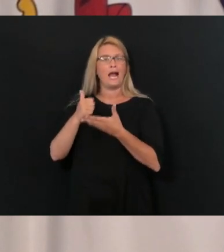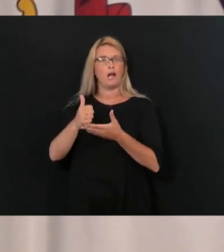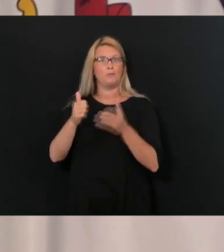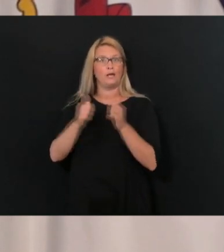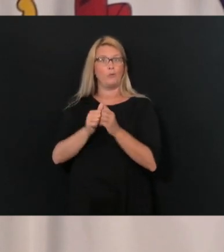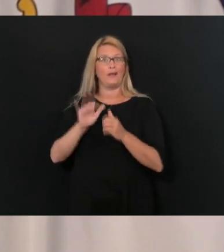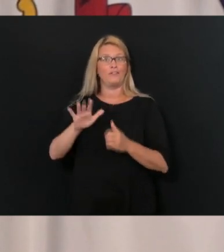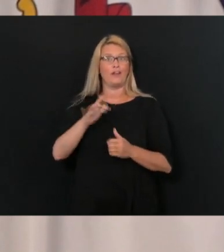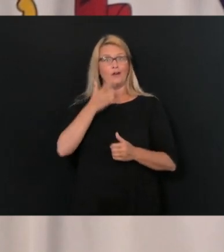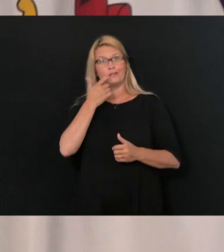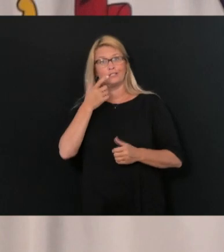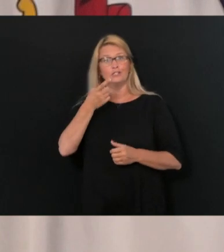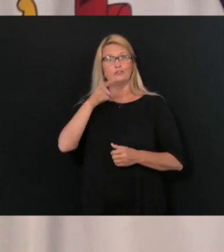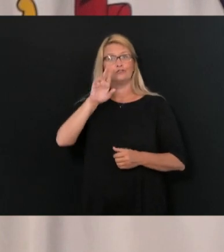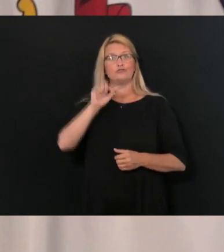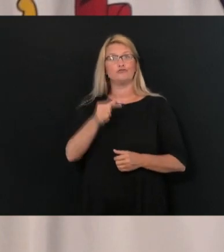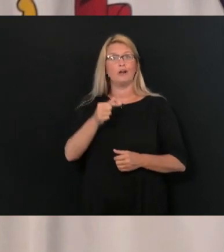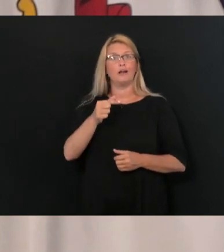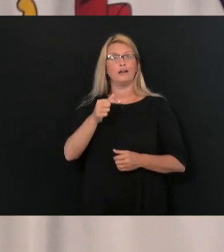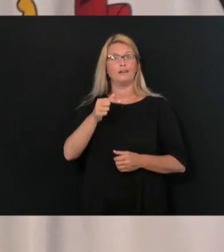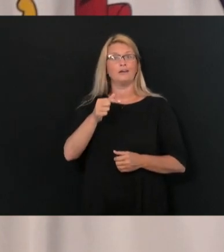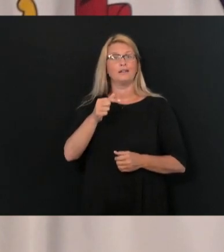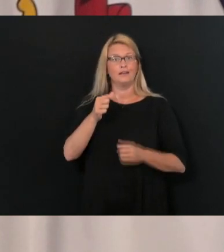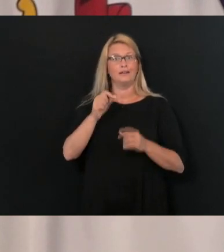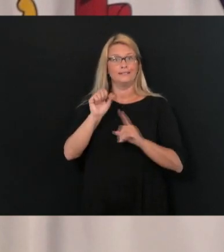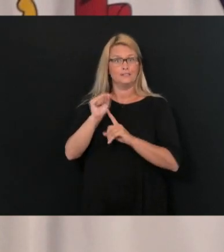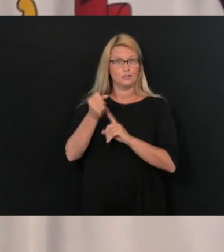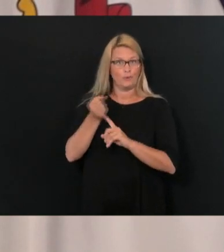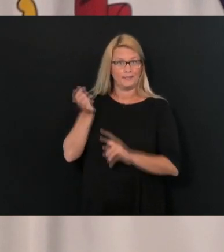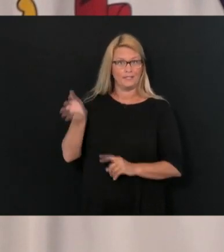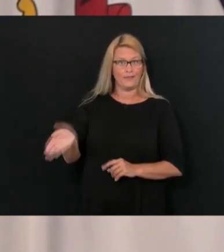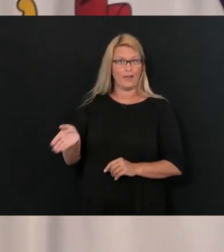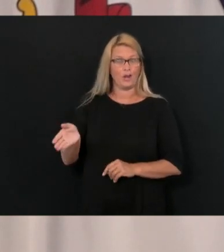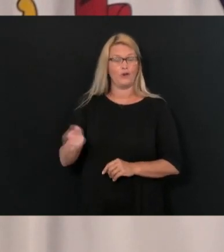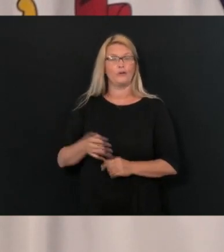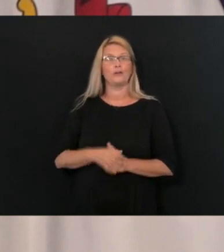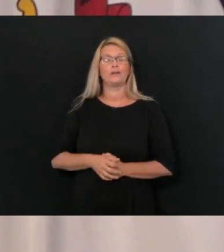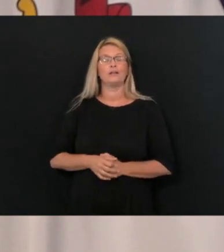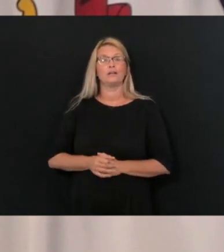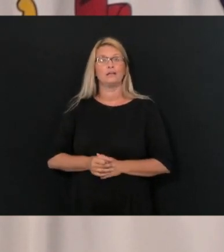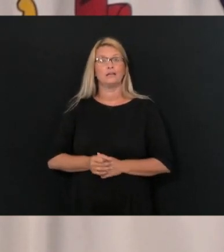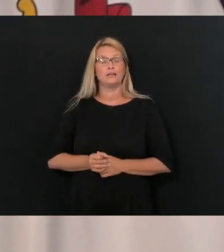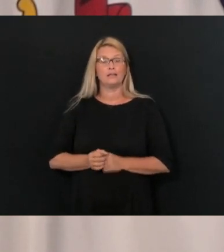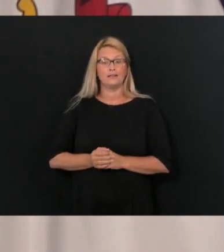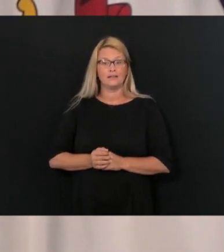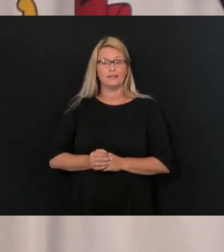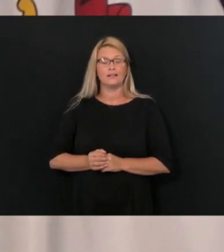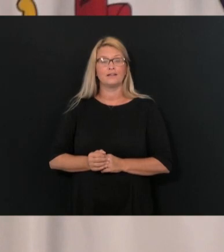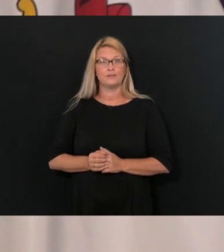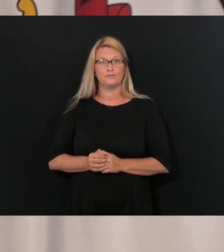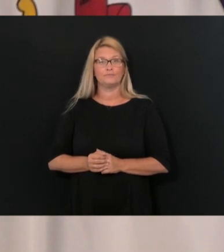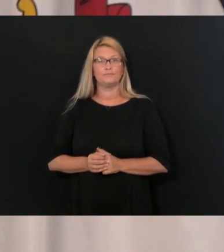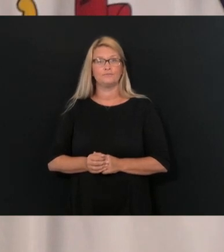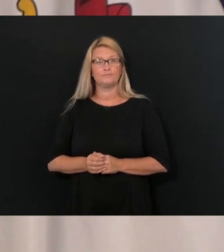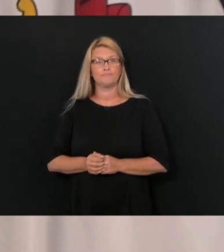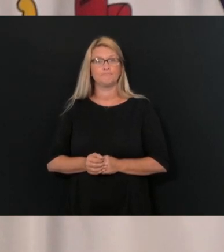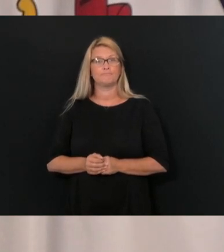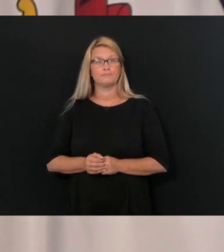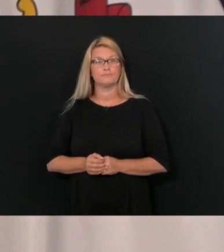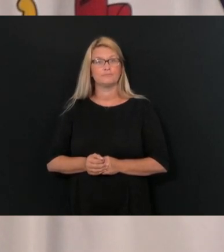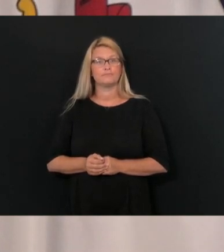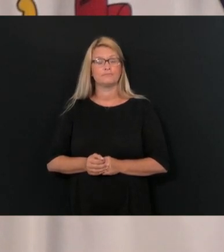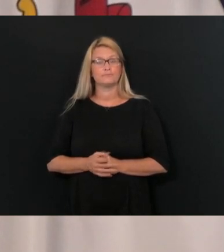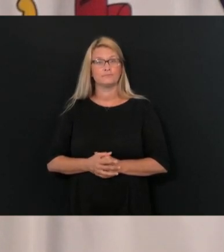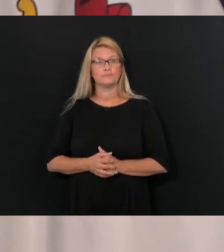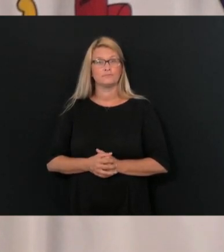epidemic. And I was so touched by the fact